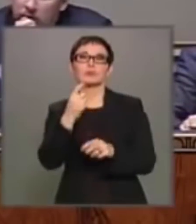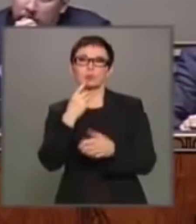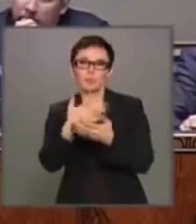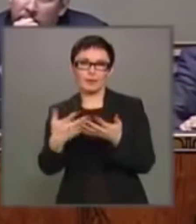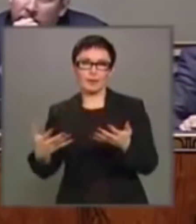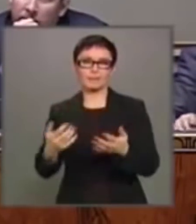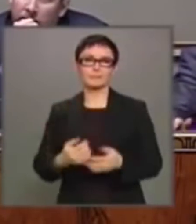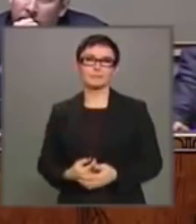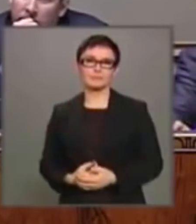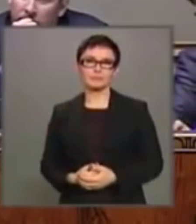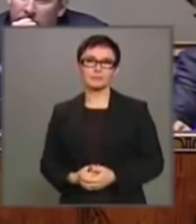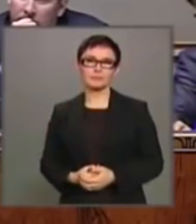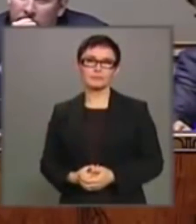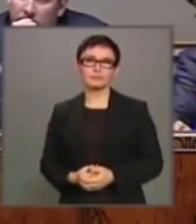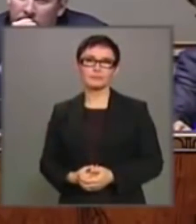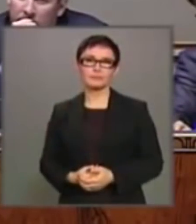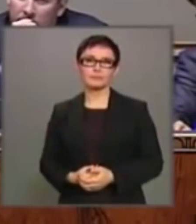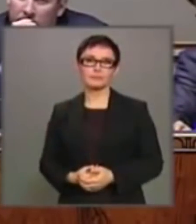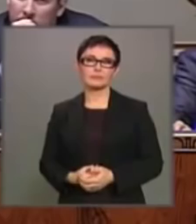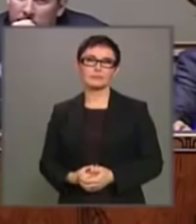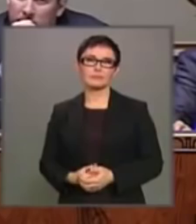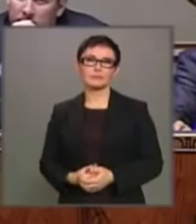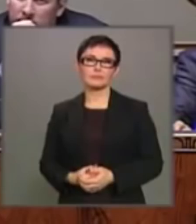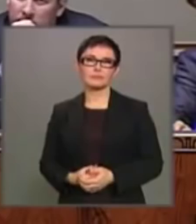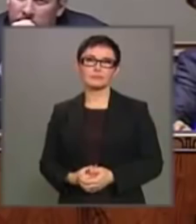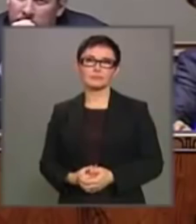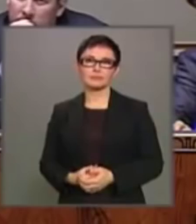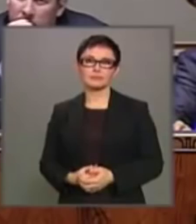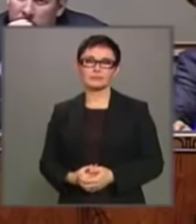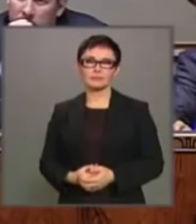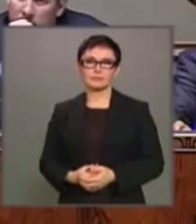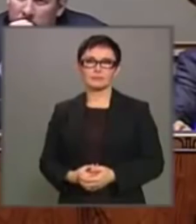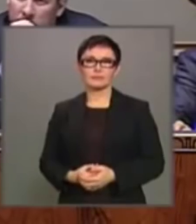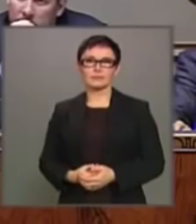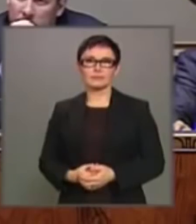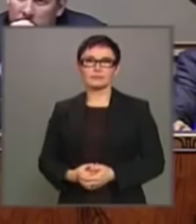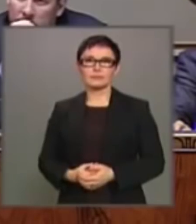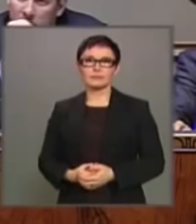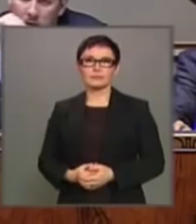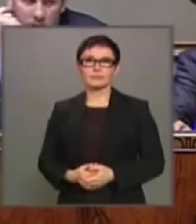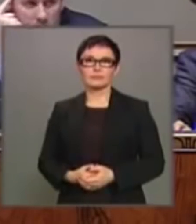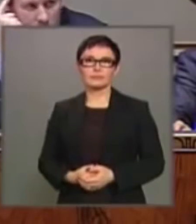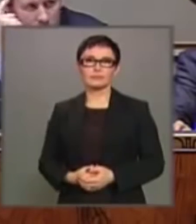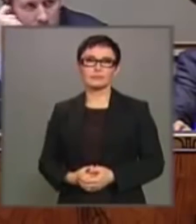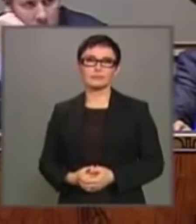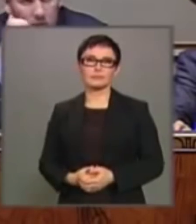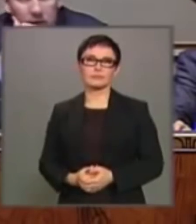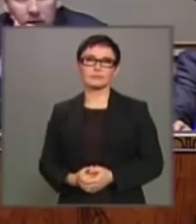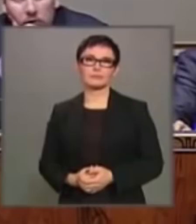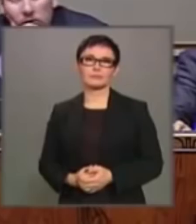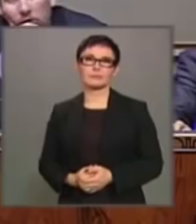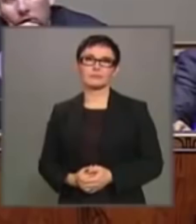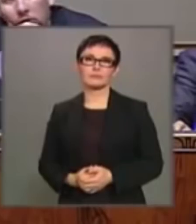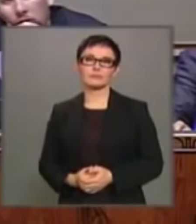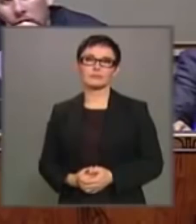very common conservative talking point to say that public services cost too much money and therefore we need to cut them. But in